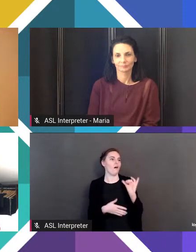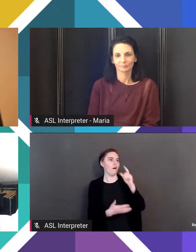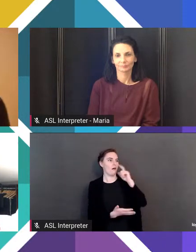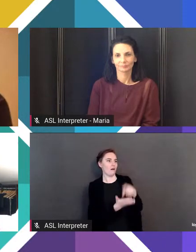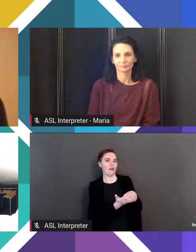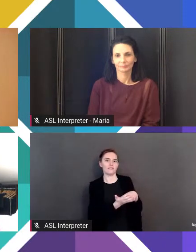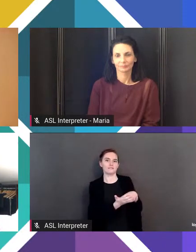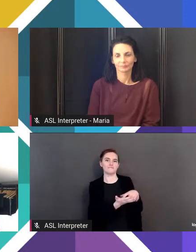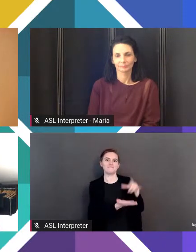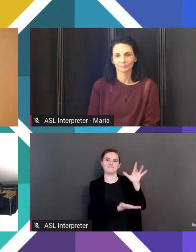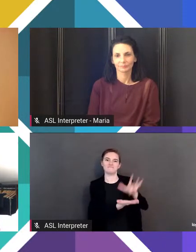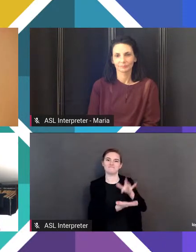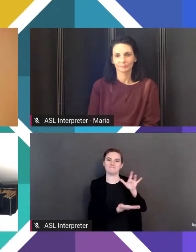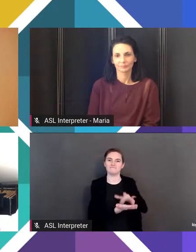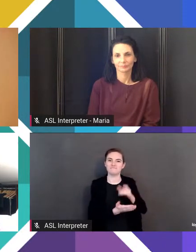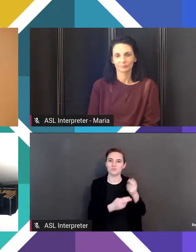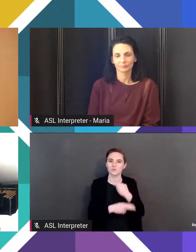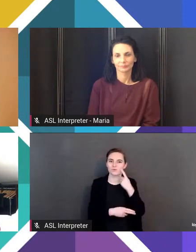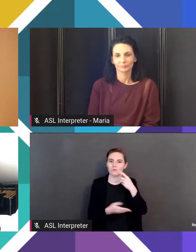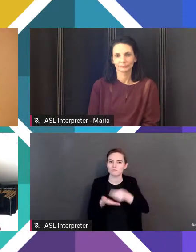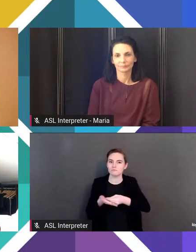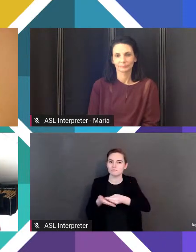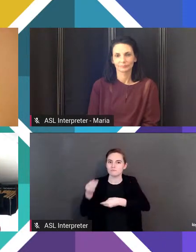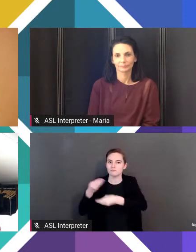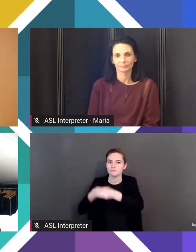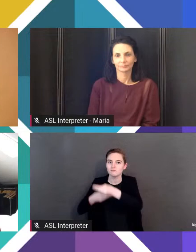I think people are going to have a hard time,